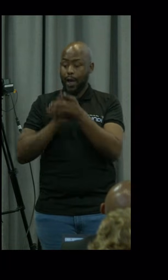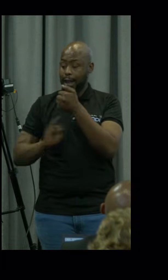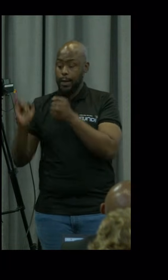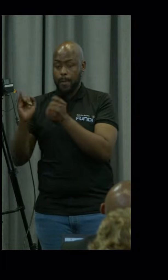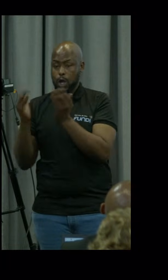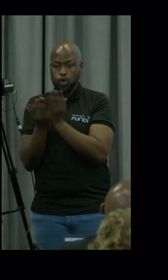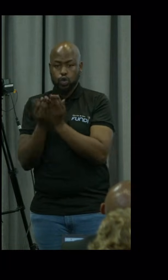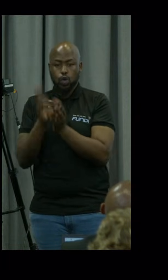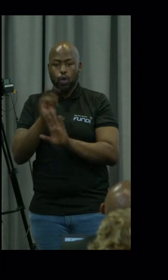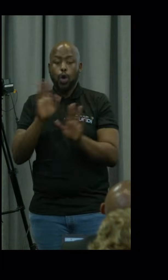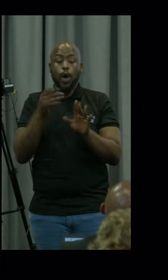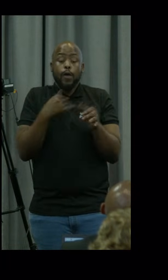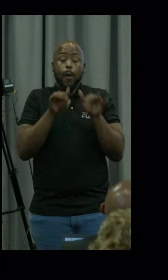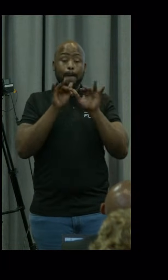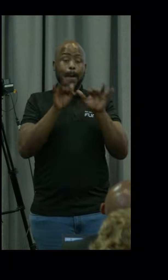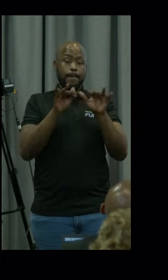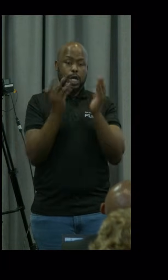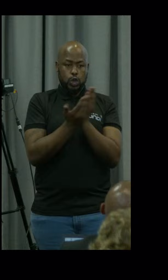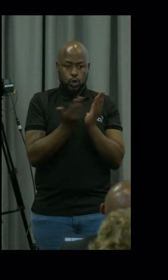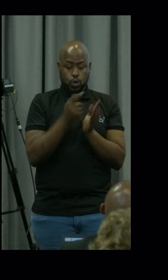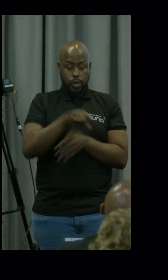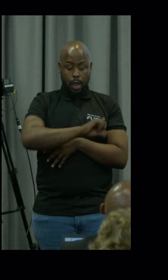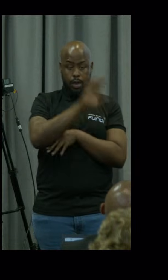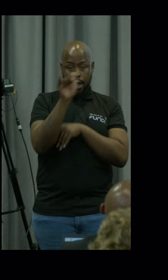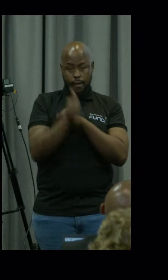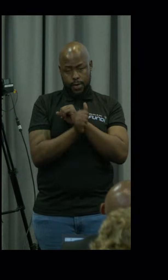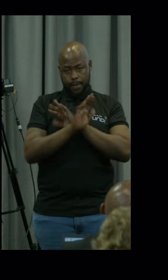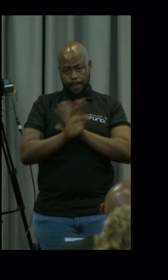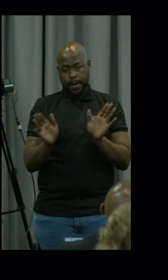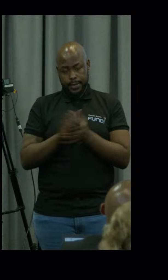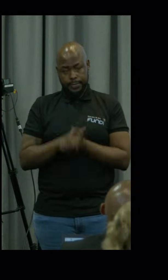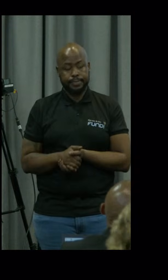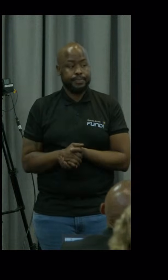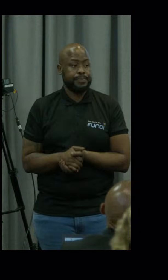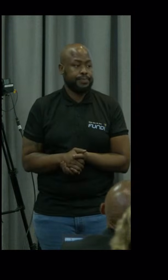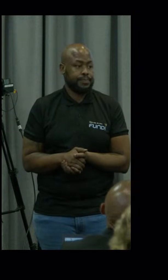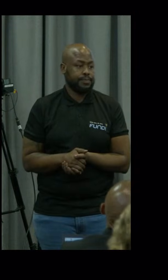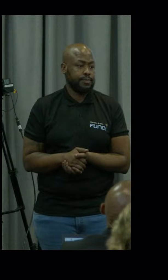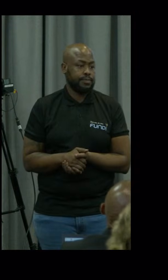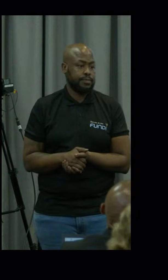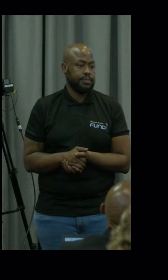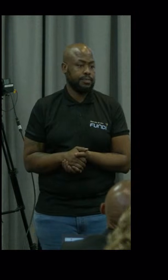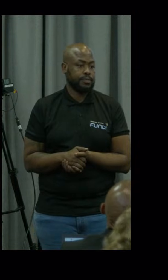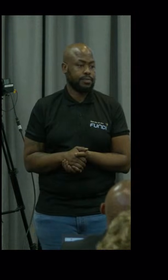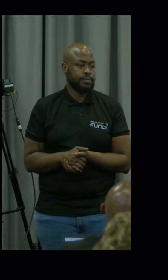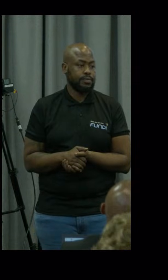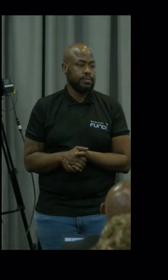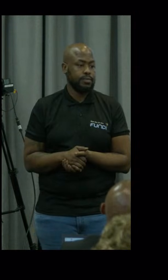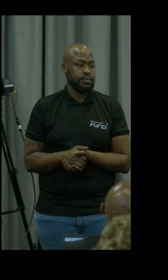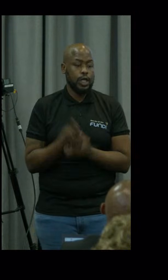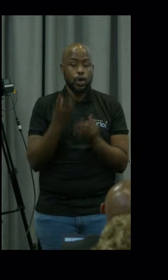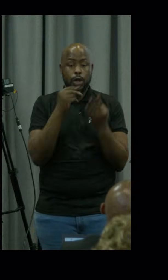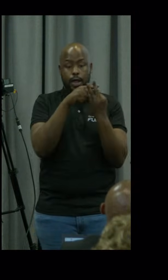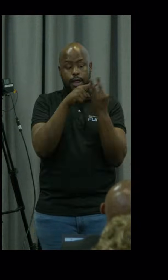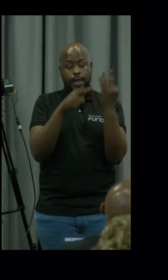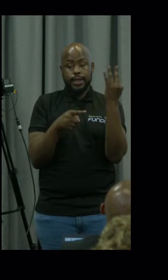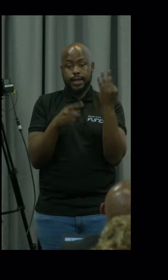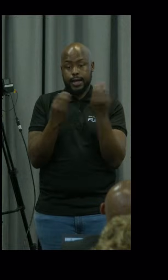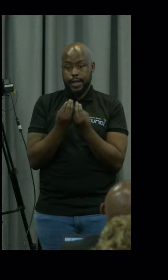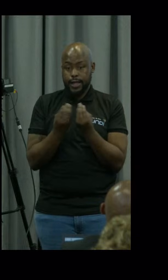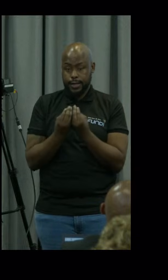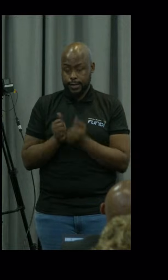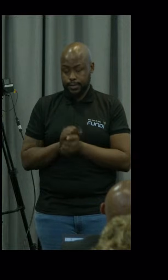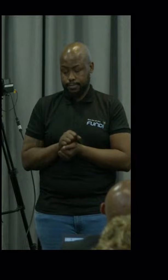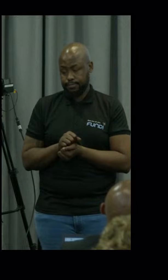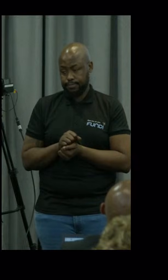is only for our public schools in South Africa. And our emphasis is on 3 things. First of all,